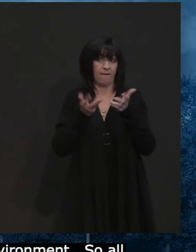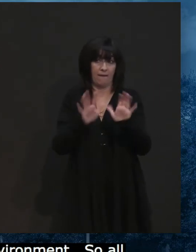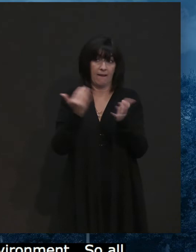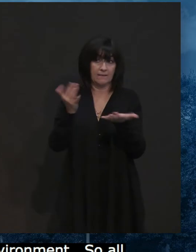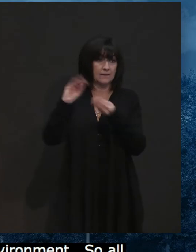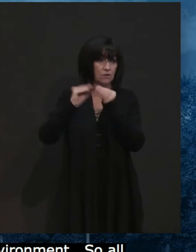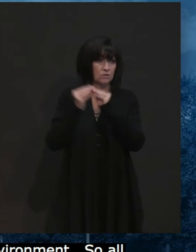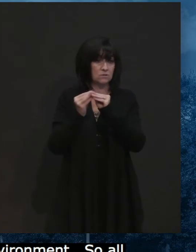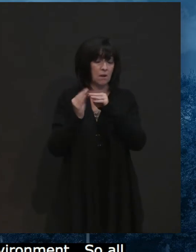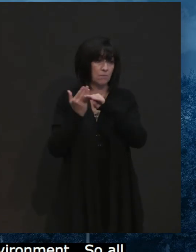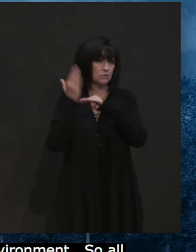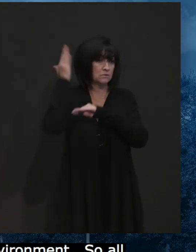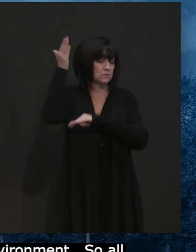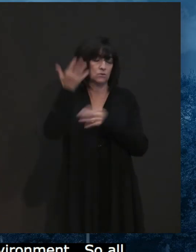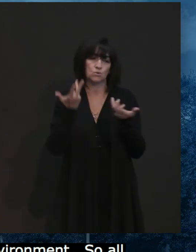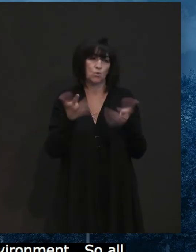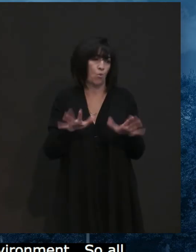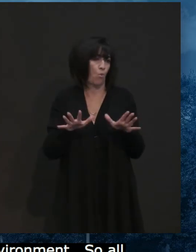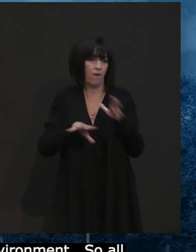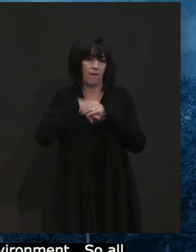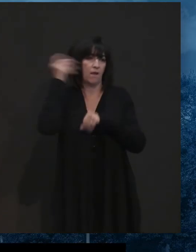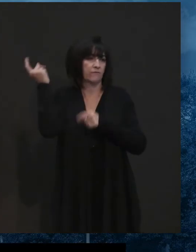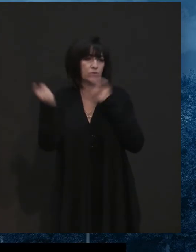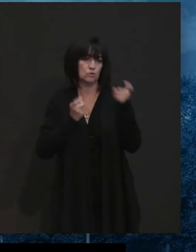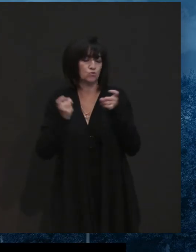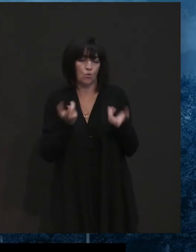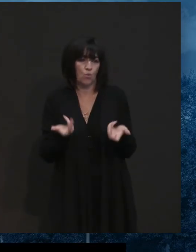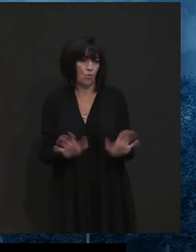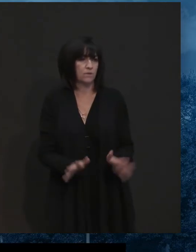again. Thank you. Thank you.